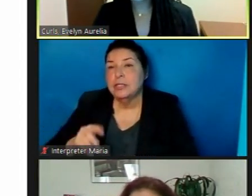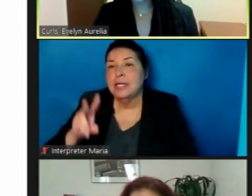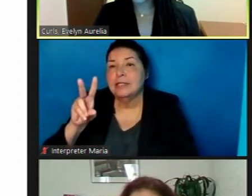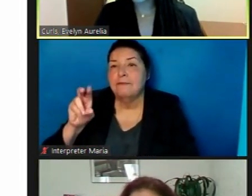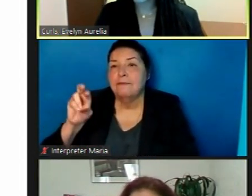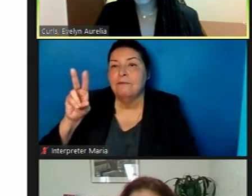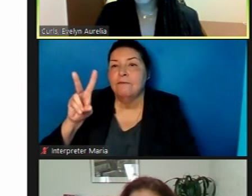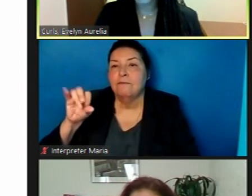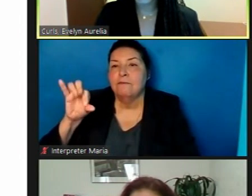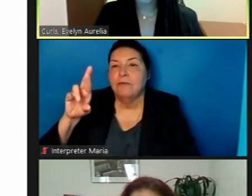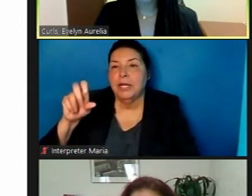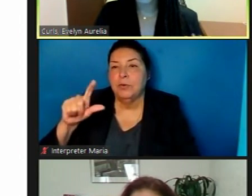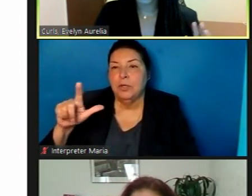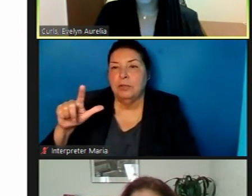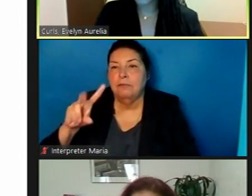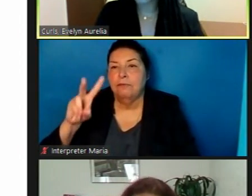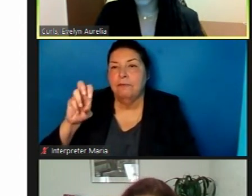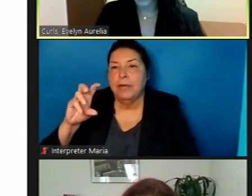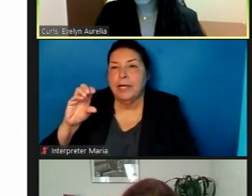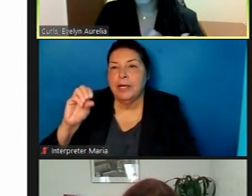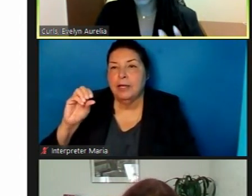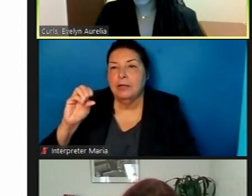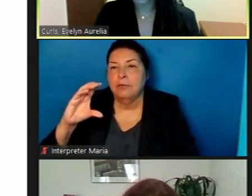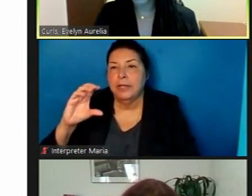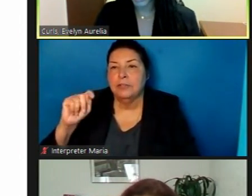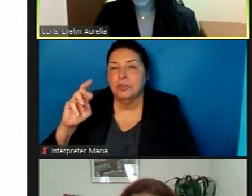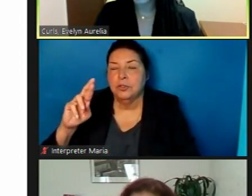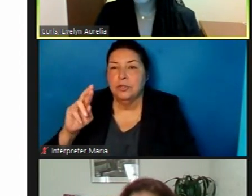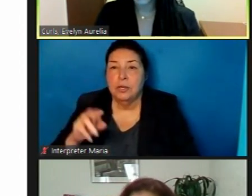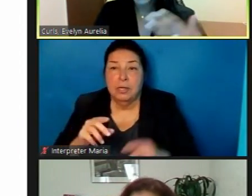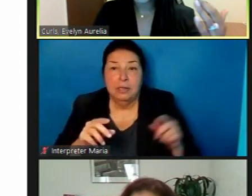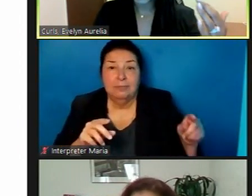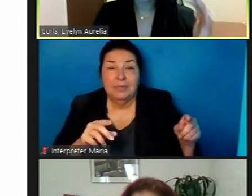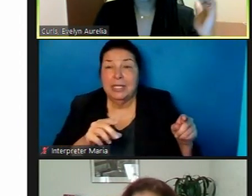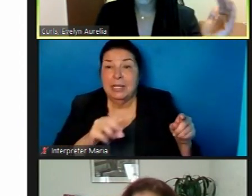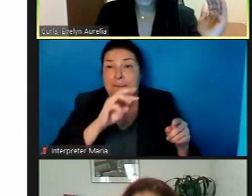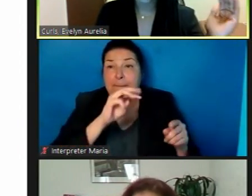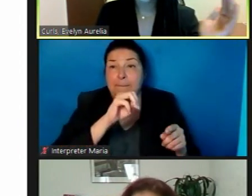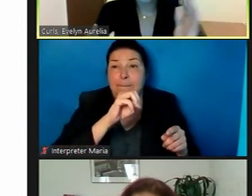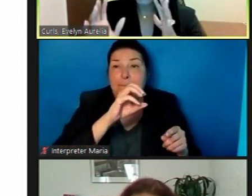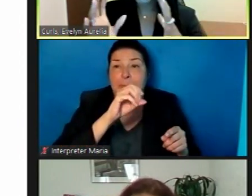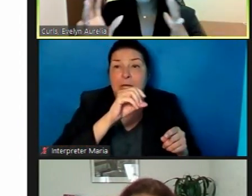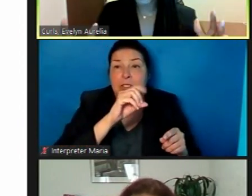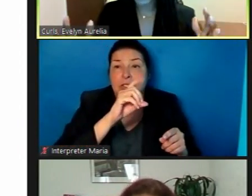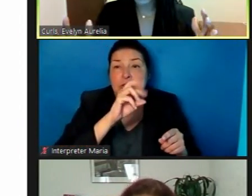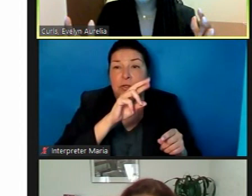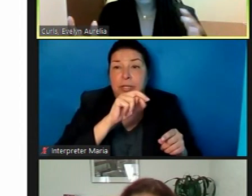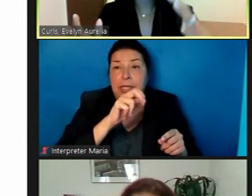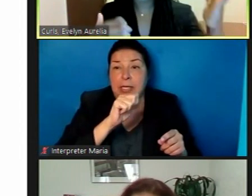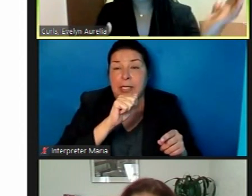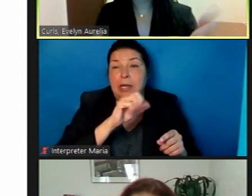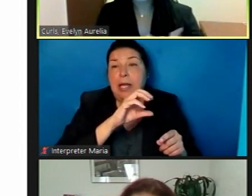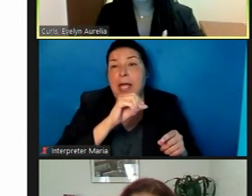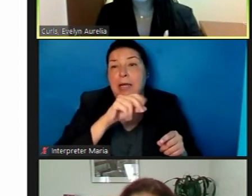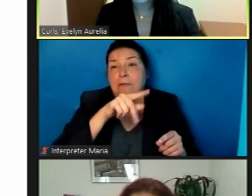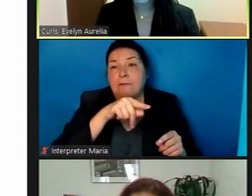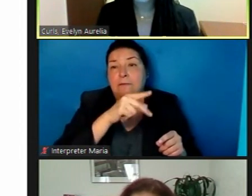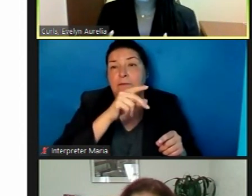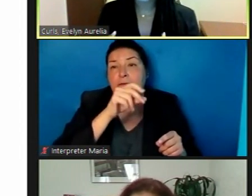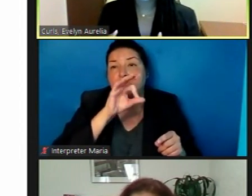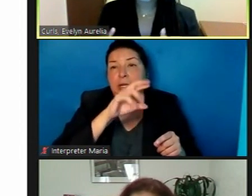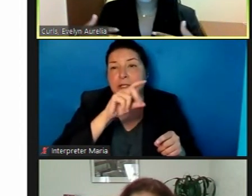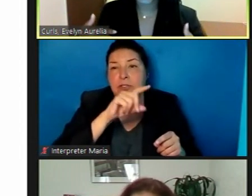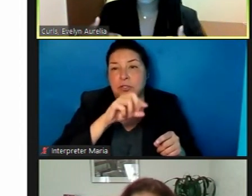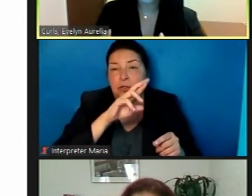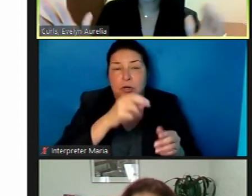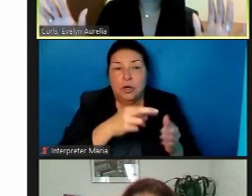vector. So unlike the Moderna and the Pfizer that are mRNA, and they kind of require your body to read this instruction manual and make protein,